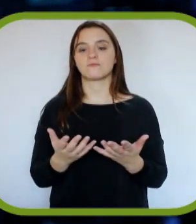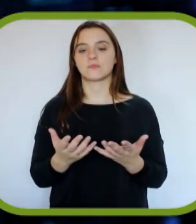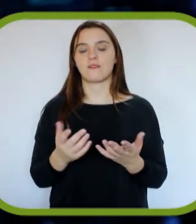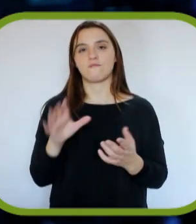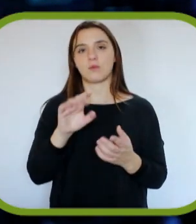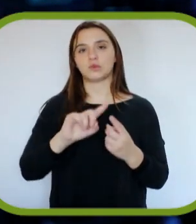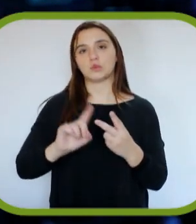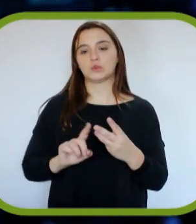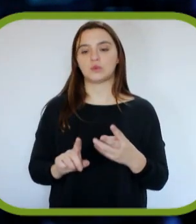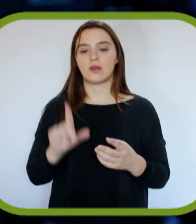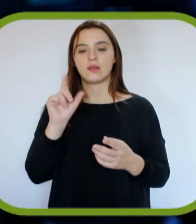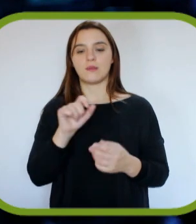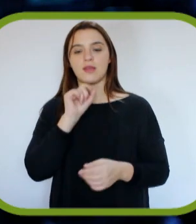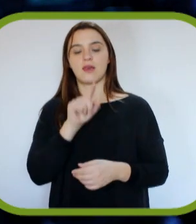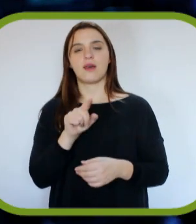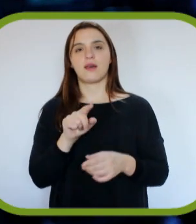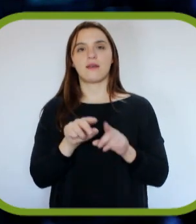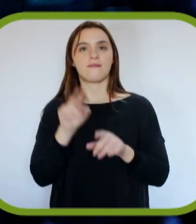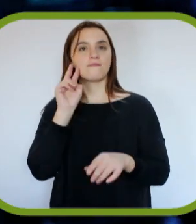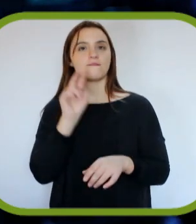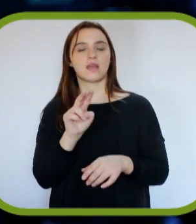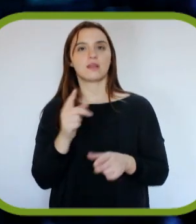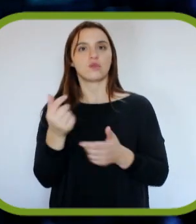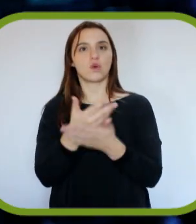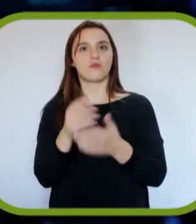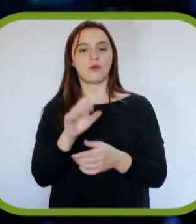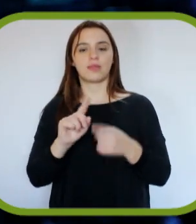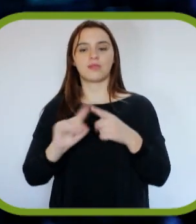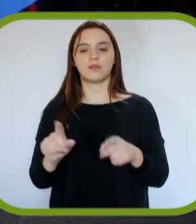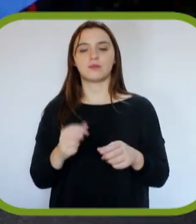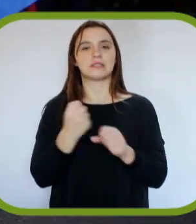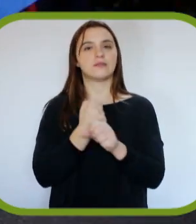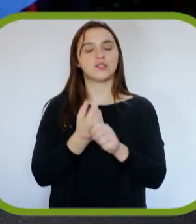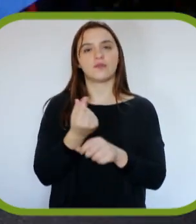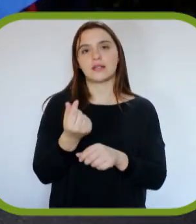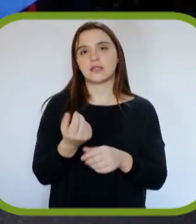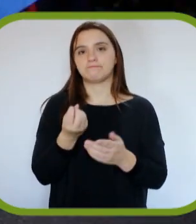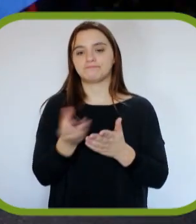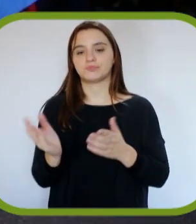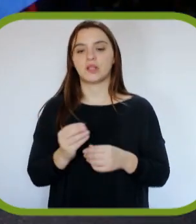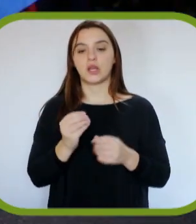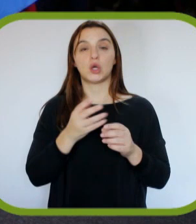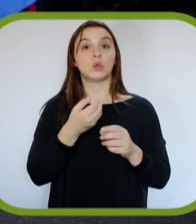of channels and be able to also look at and interact with different businesses, like financial